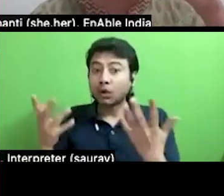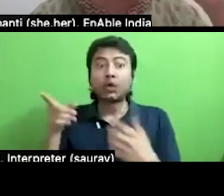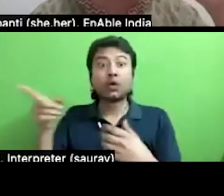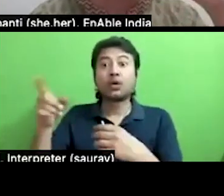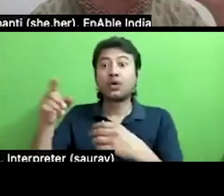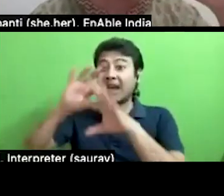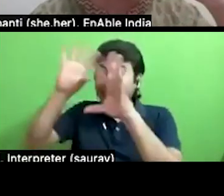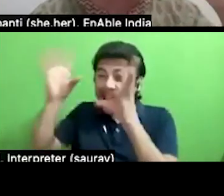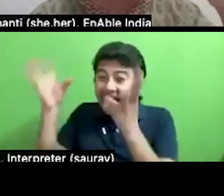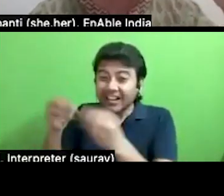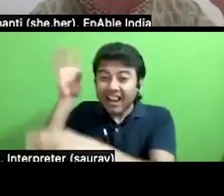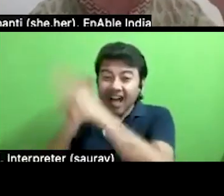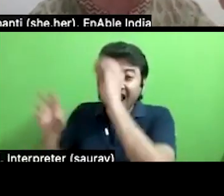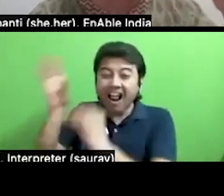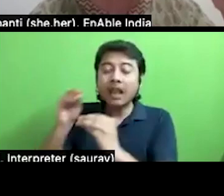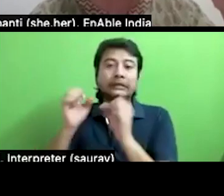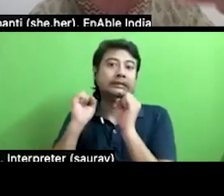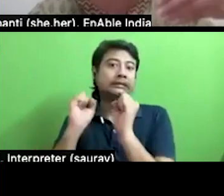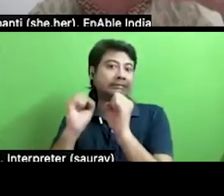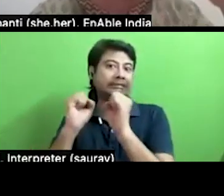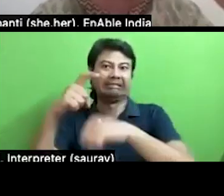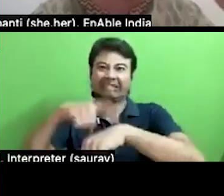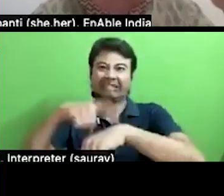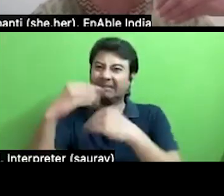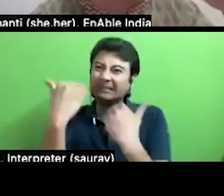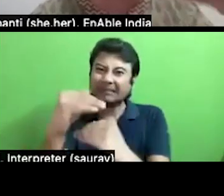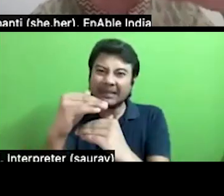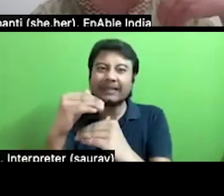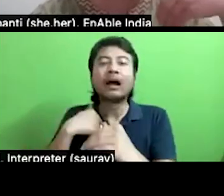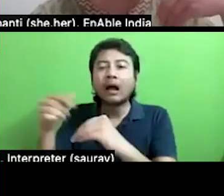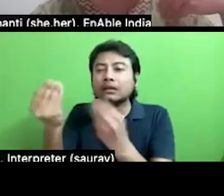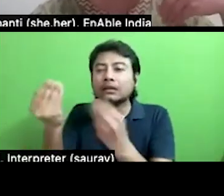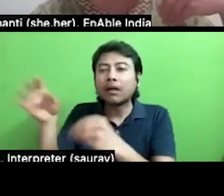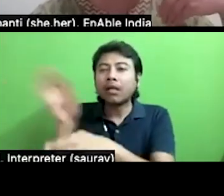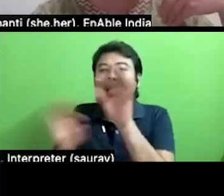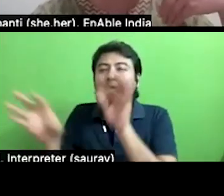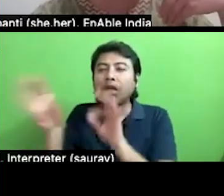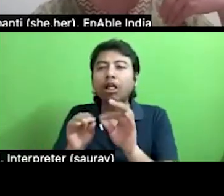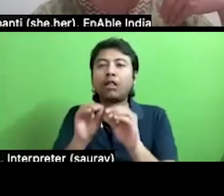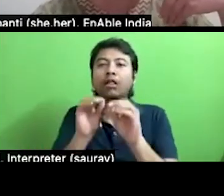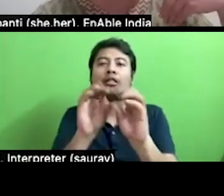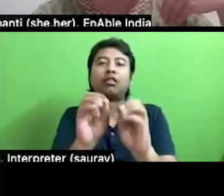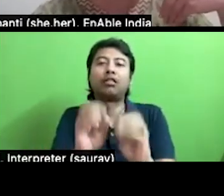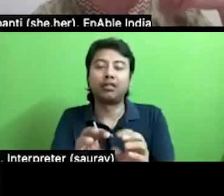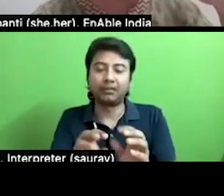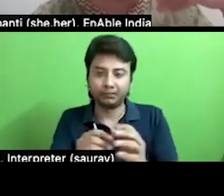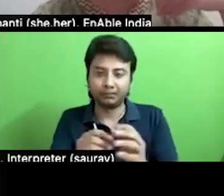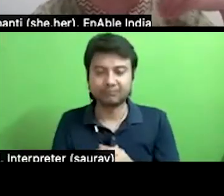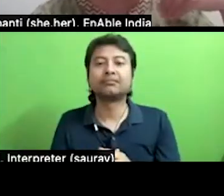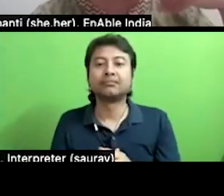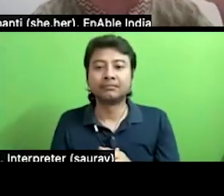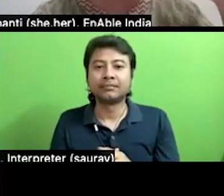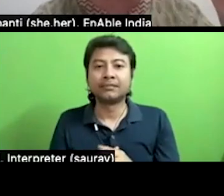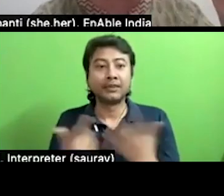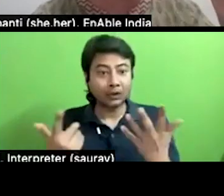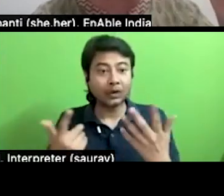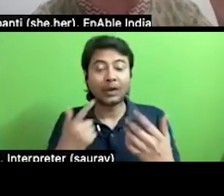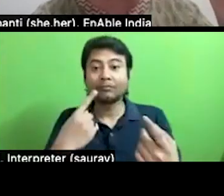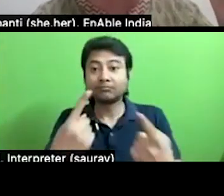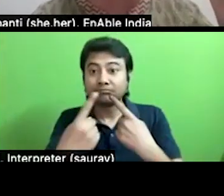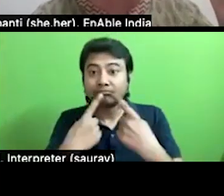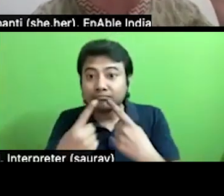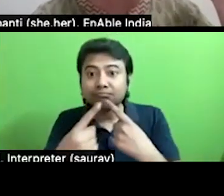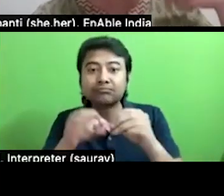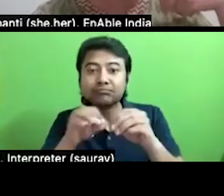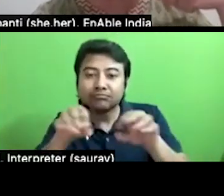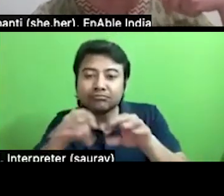But I think it'll be a great start, and we will also, talk further from there. I am the co-founder of